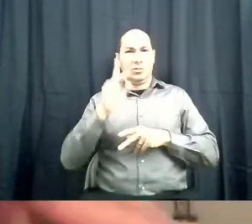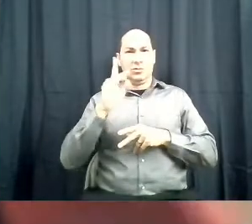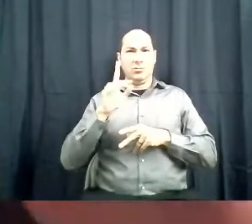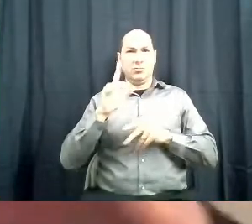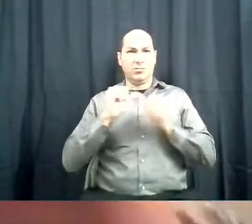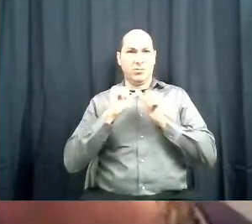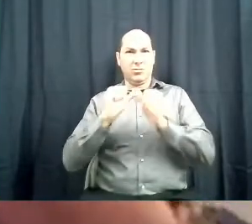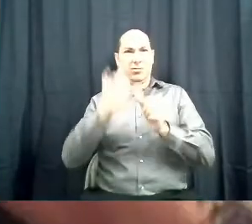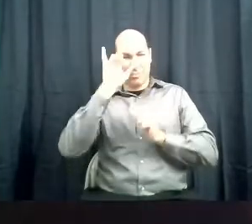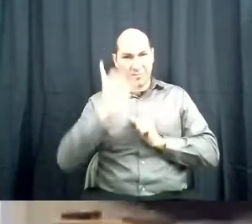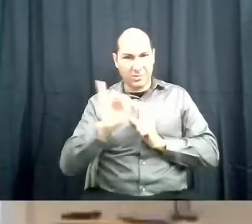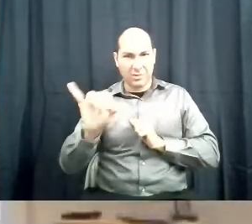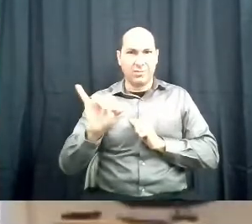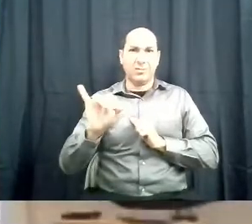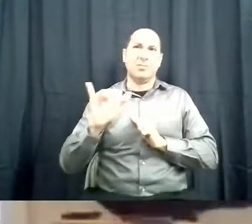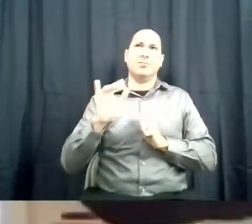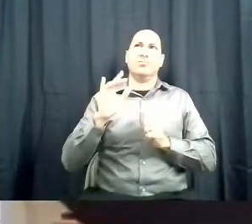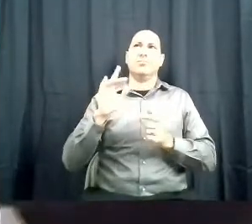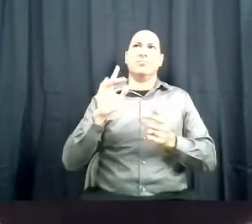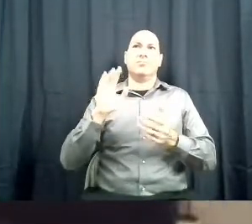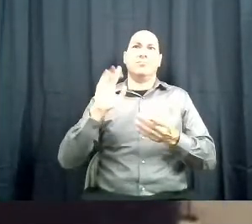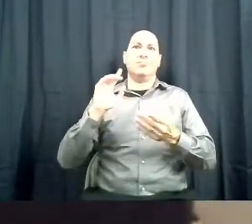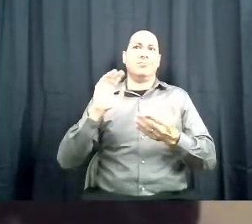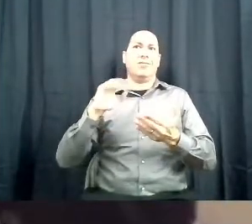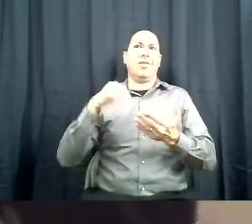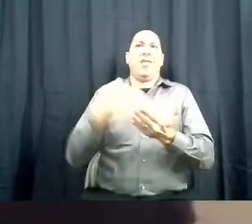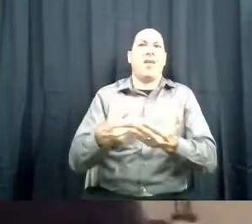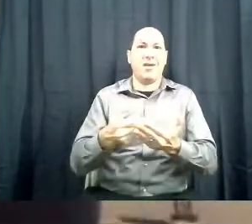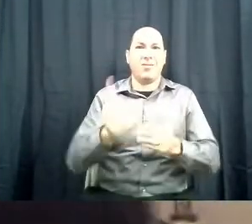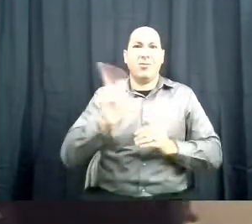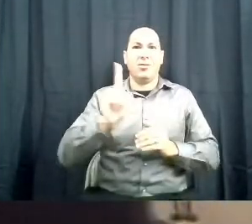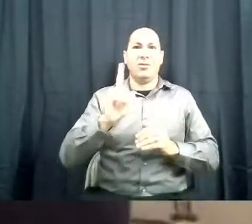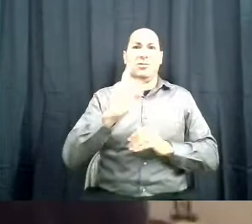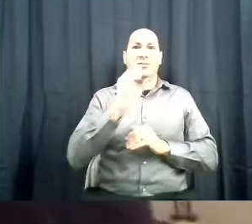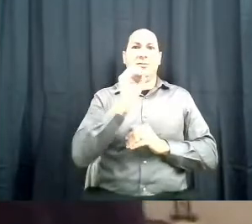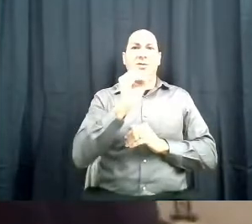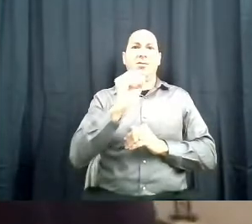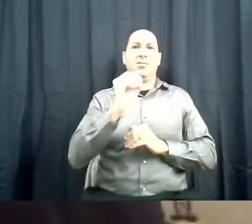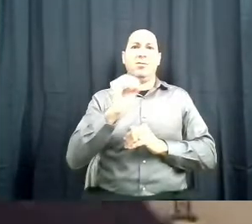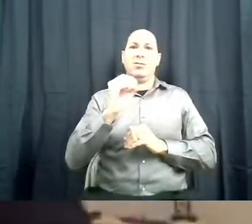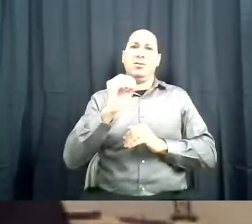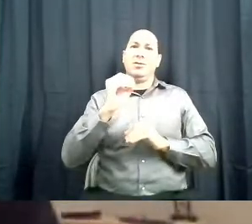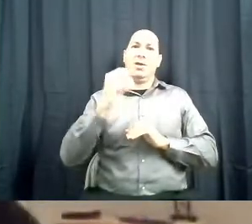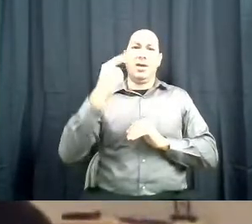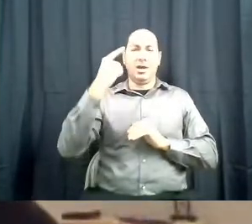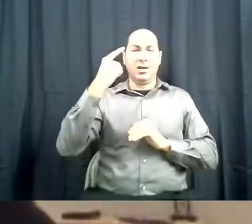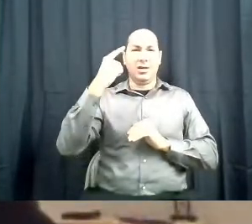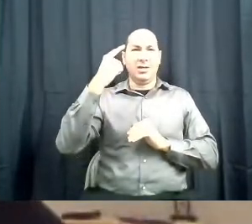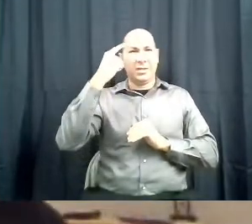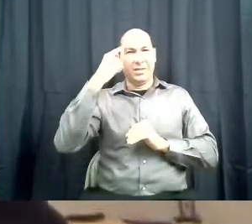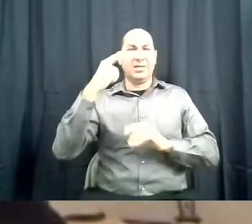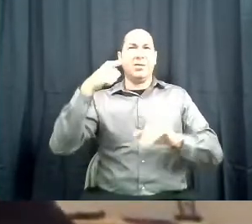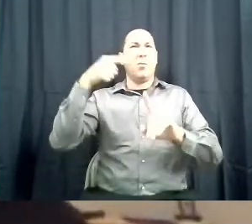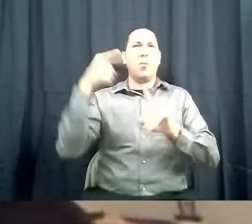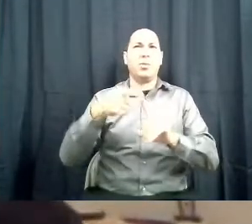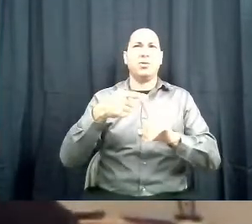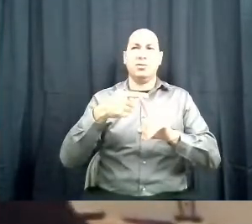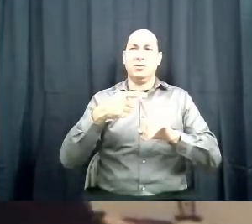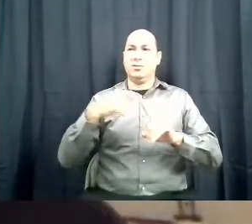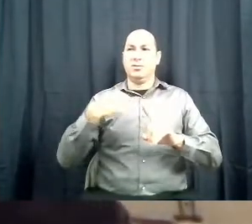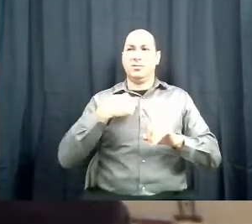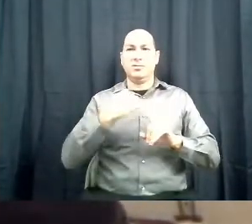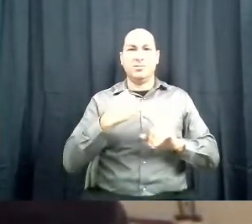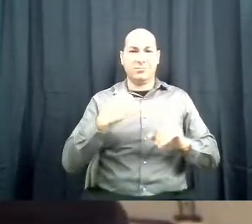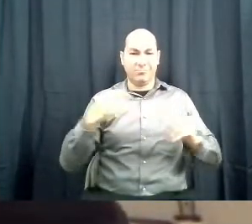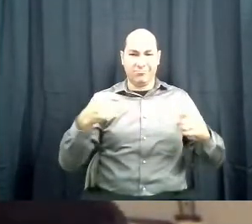point. And I don't know how you do that, and you have Medicaid costs going up. At some point, I think those lines should cross. So what's